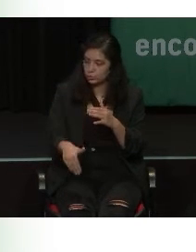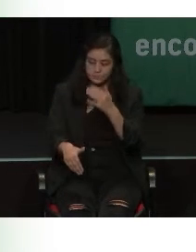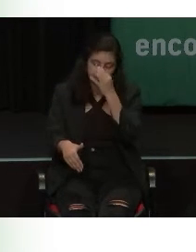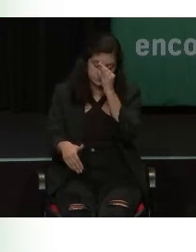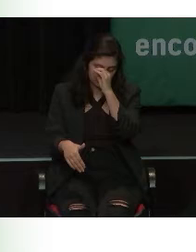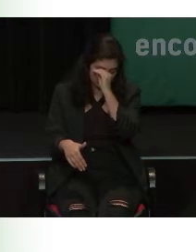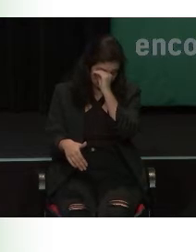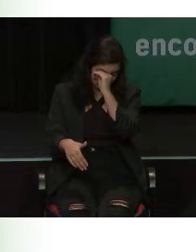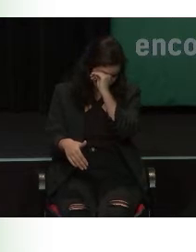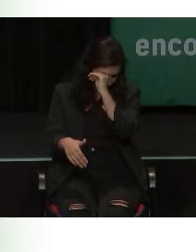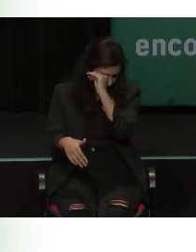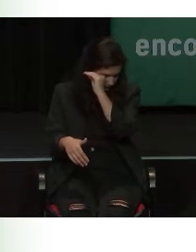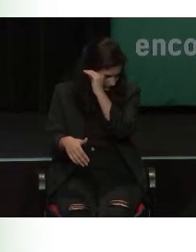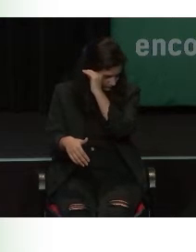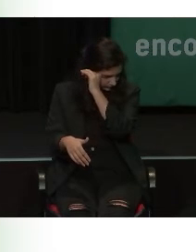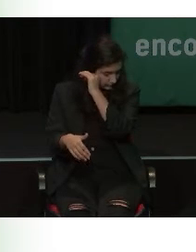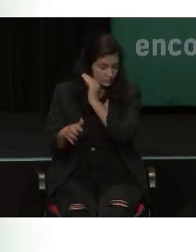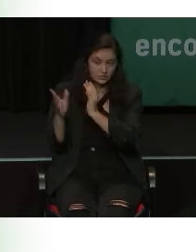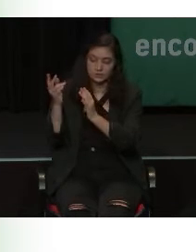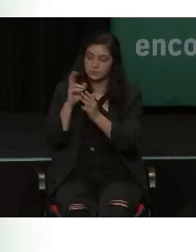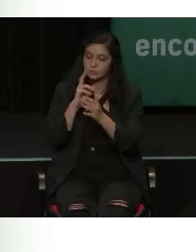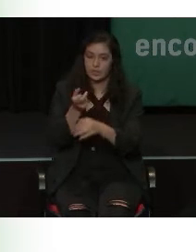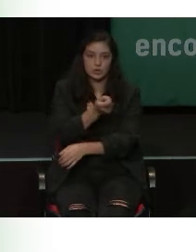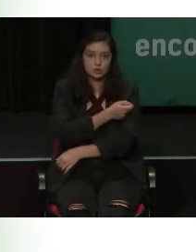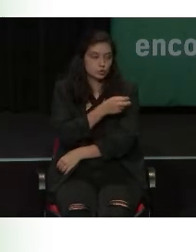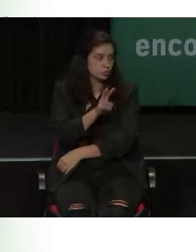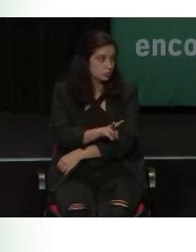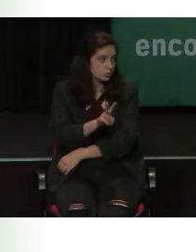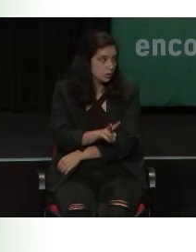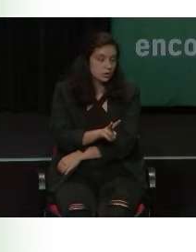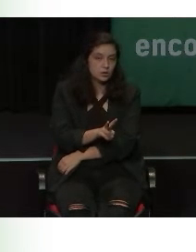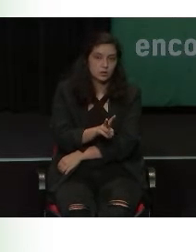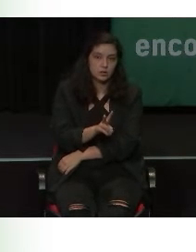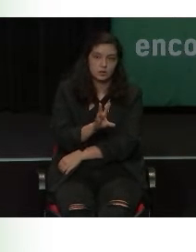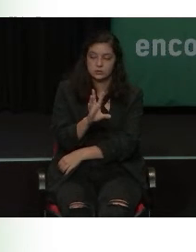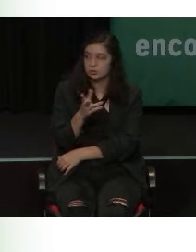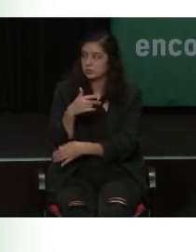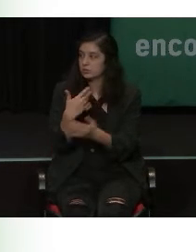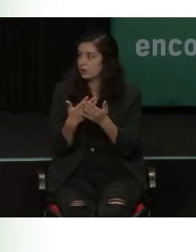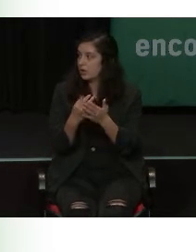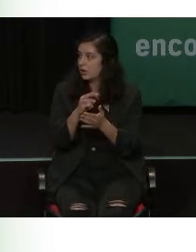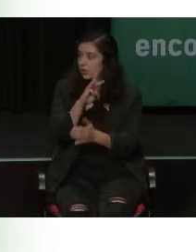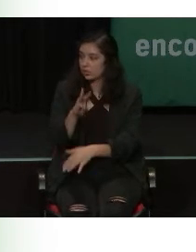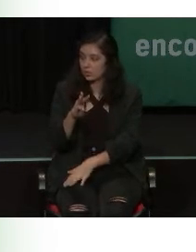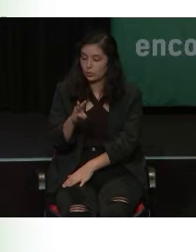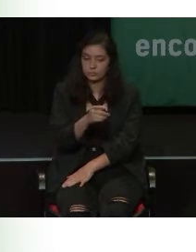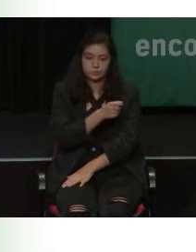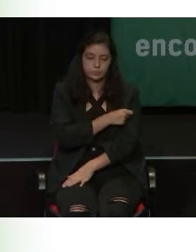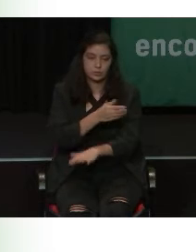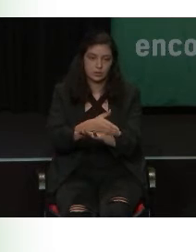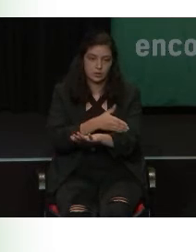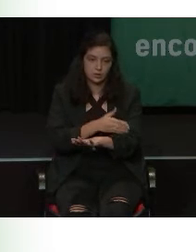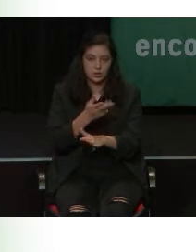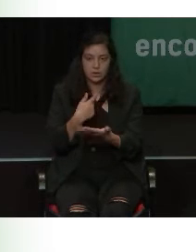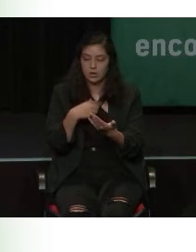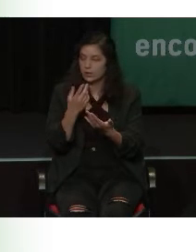phase is what we see here between the response to the 2nd dose and before the 3rd dose. We have 4